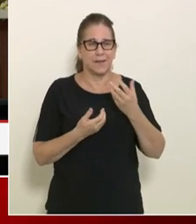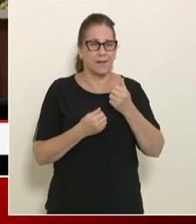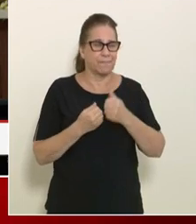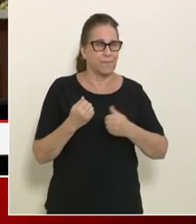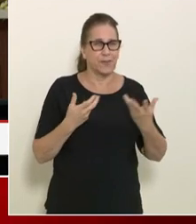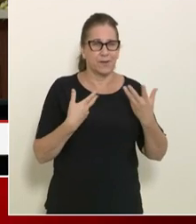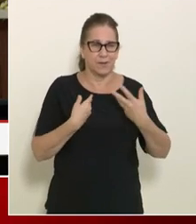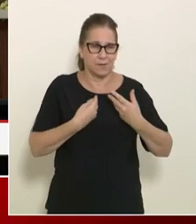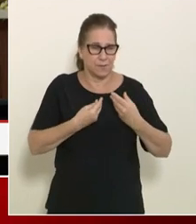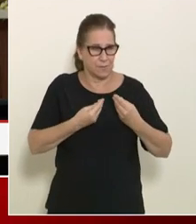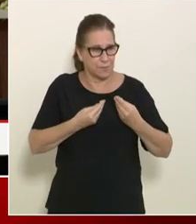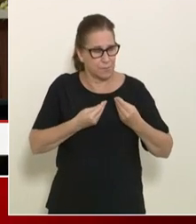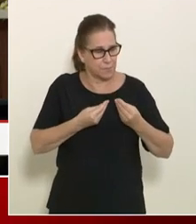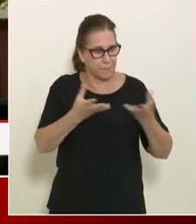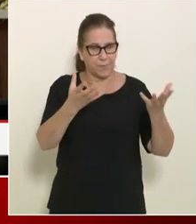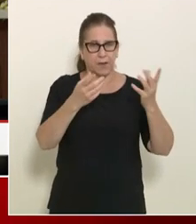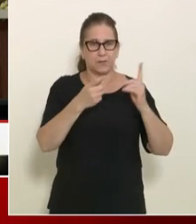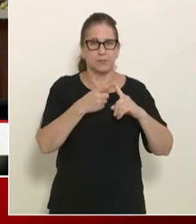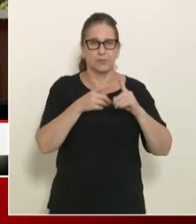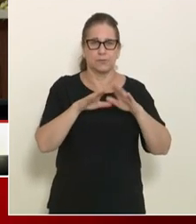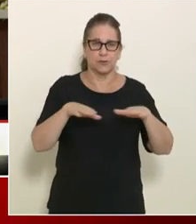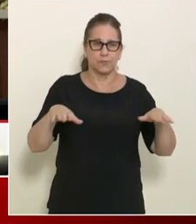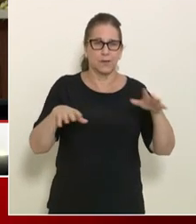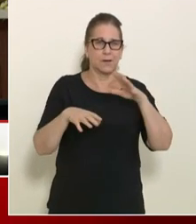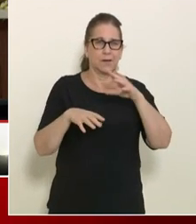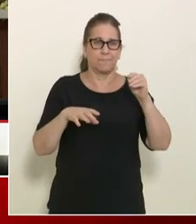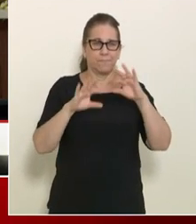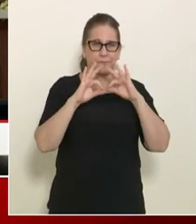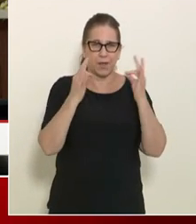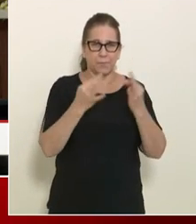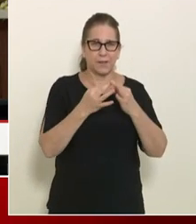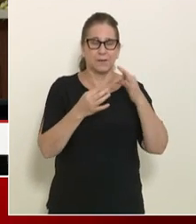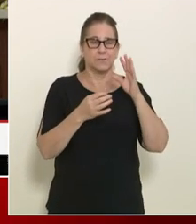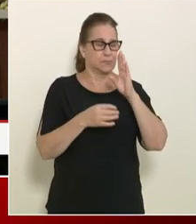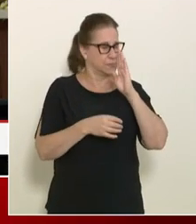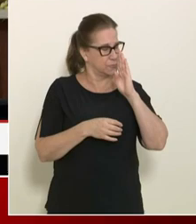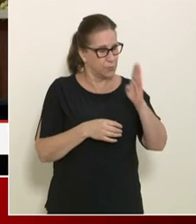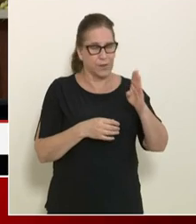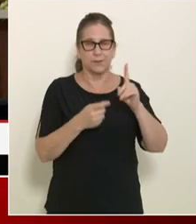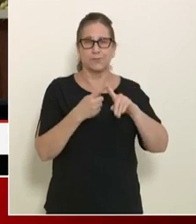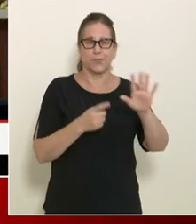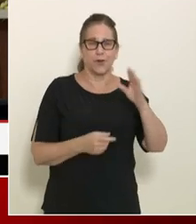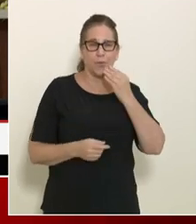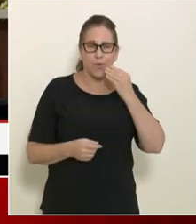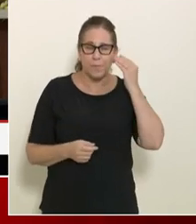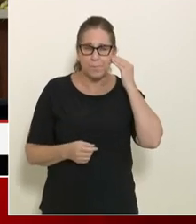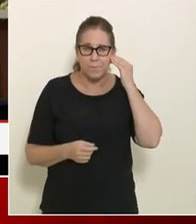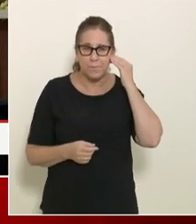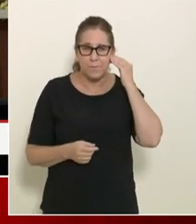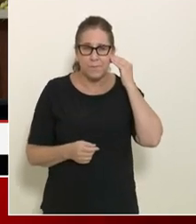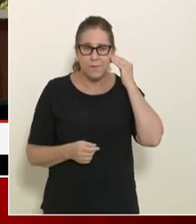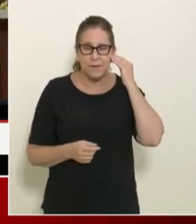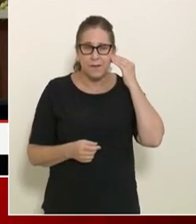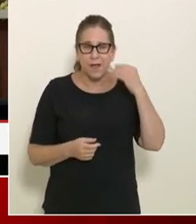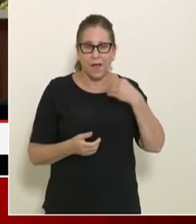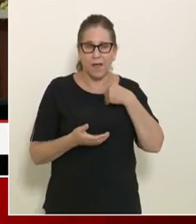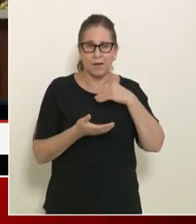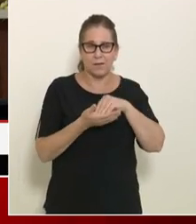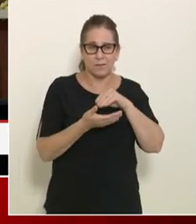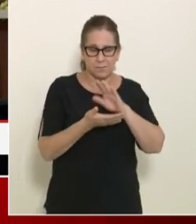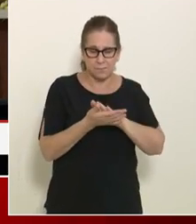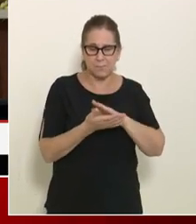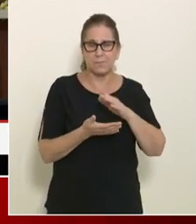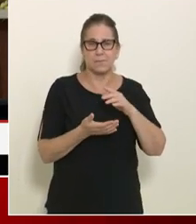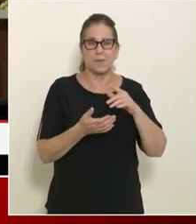two ways. Technically, we know that attendance will be taken every single day by every single LEA.